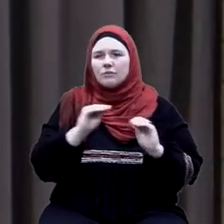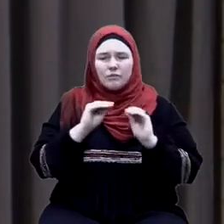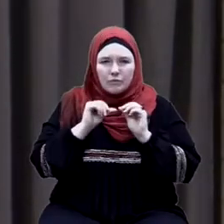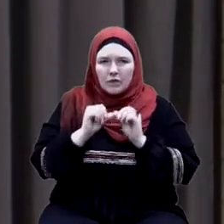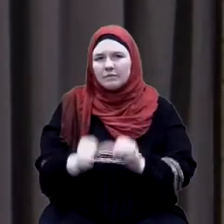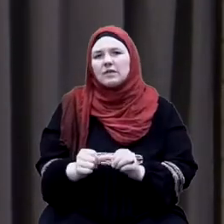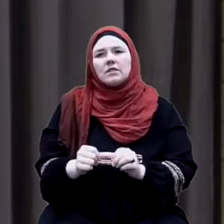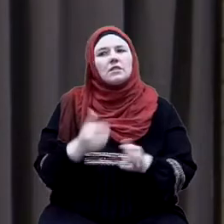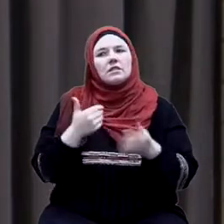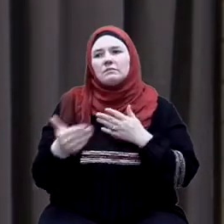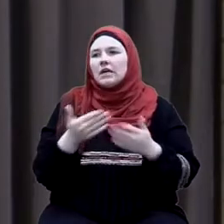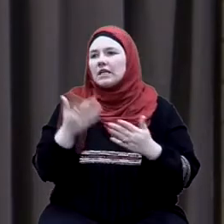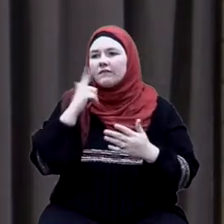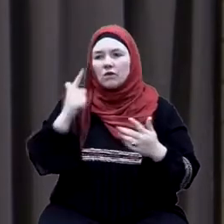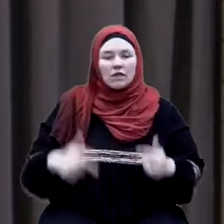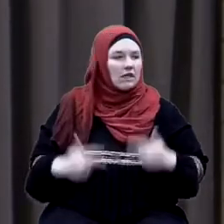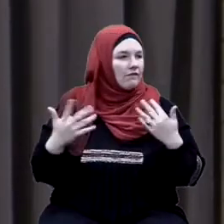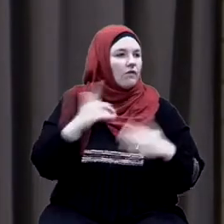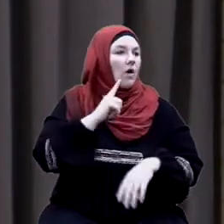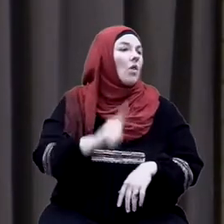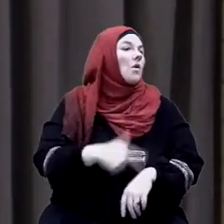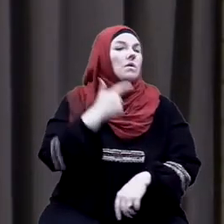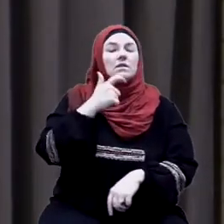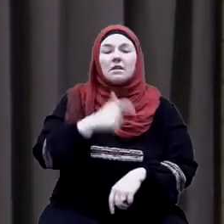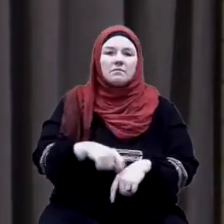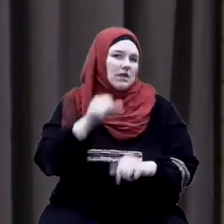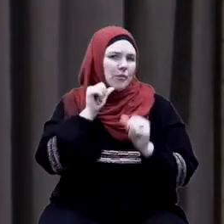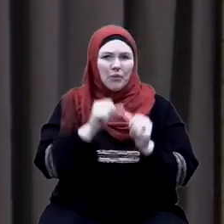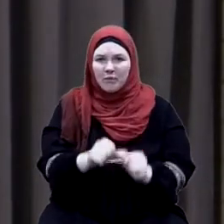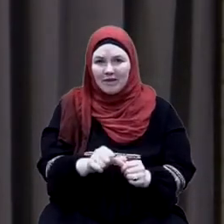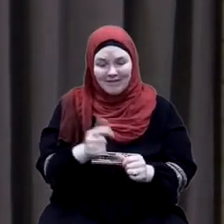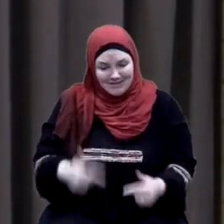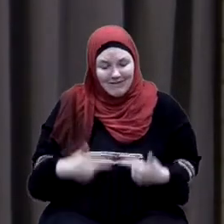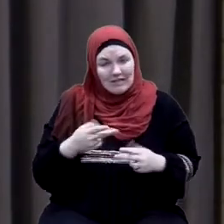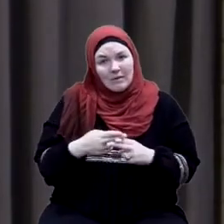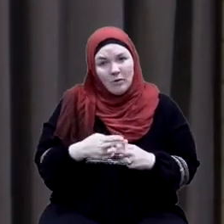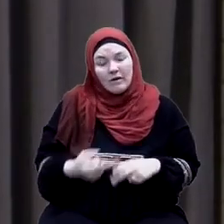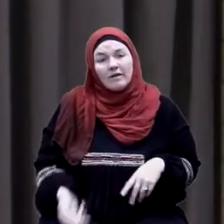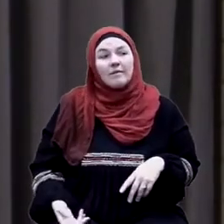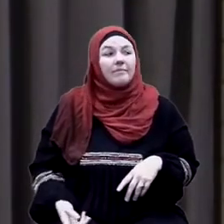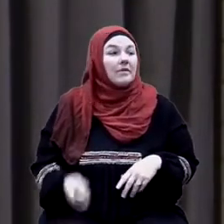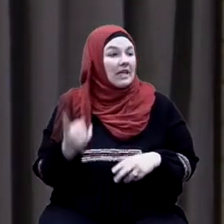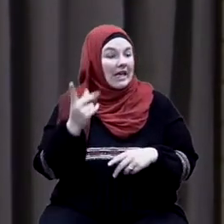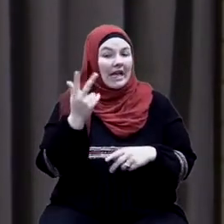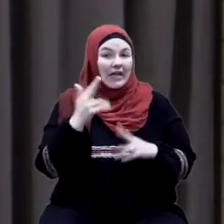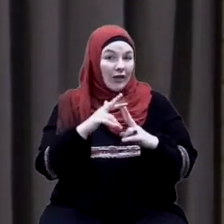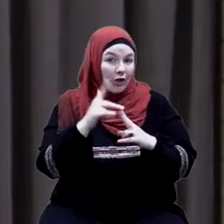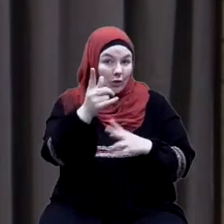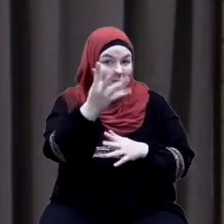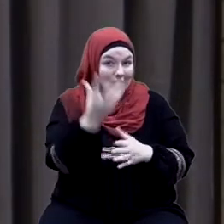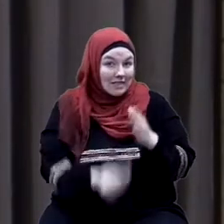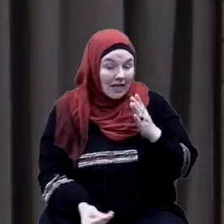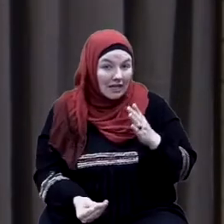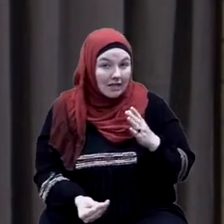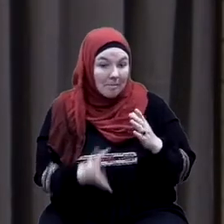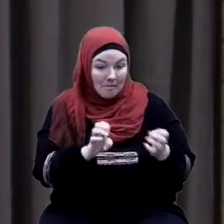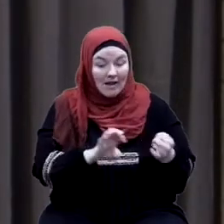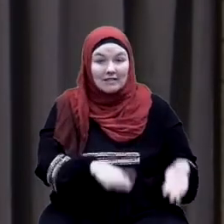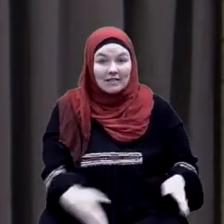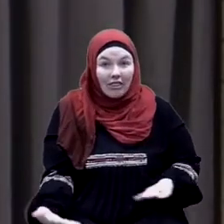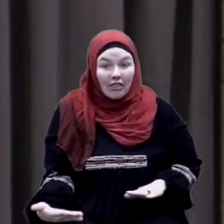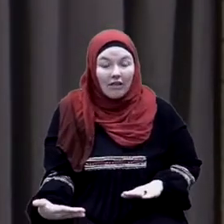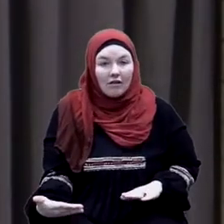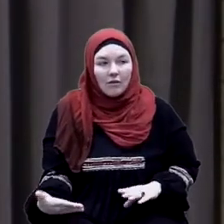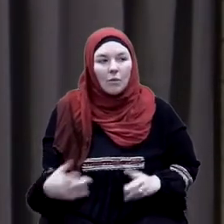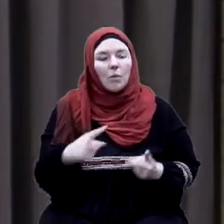matter how long you live in it, it's not permanent. Either you will be taken away from it by death,